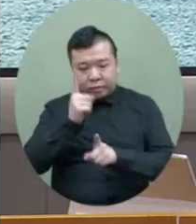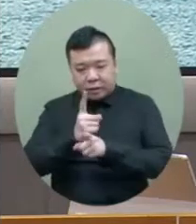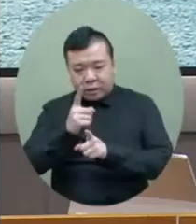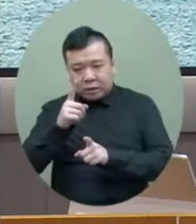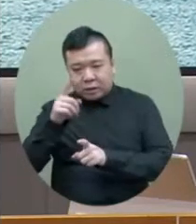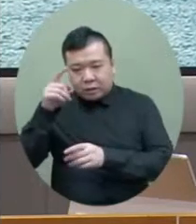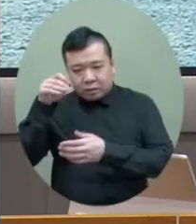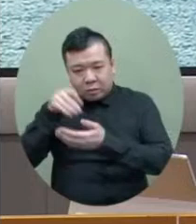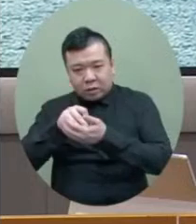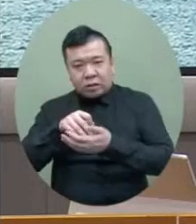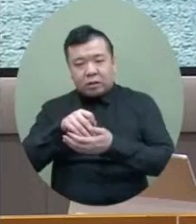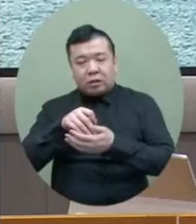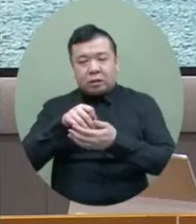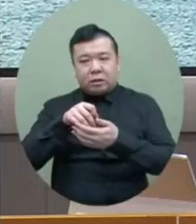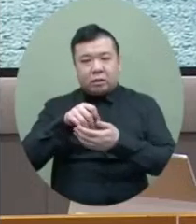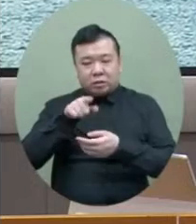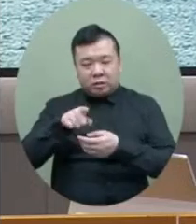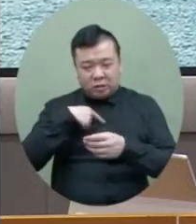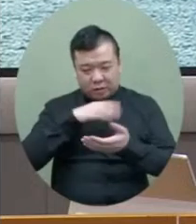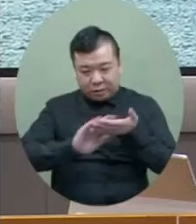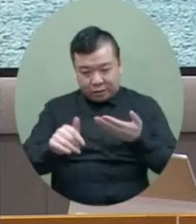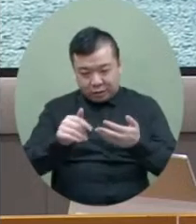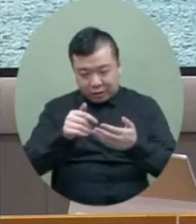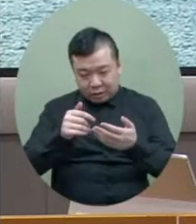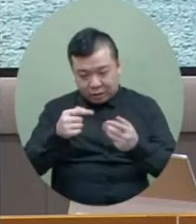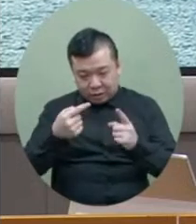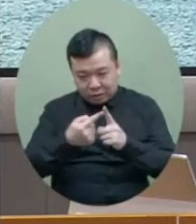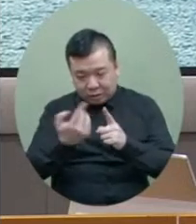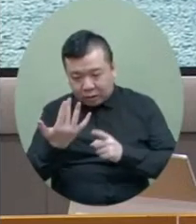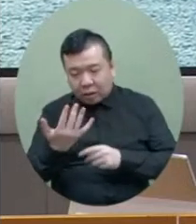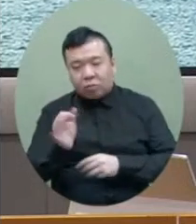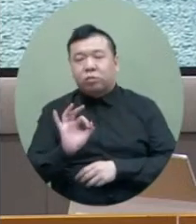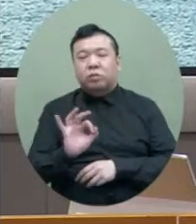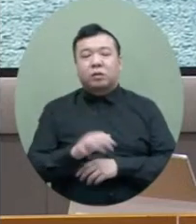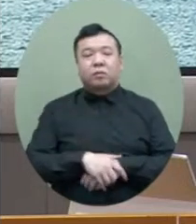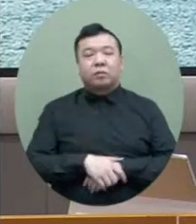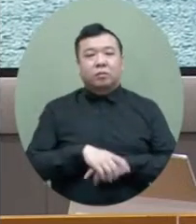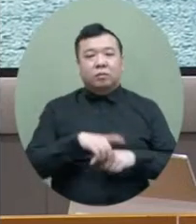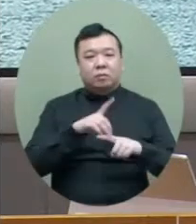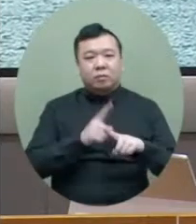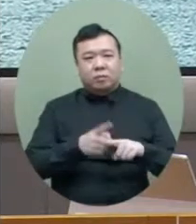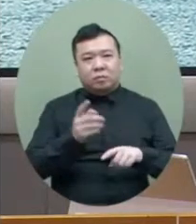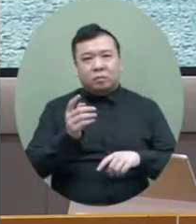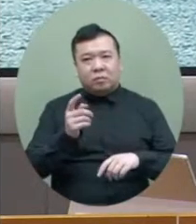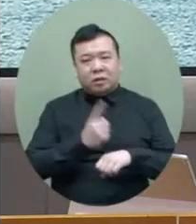We are tracking down the close contacts. I do not have the exact figure.